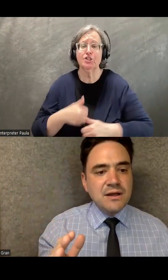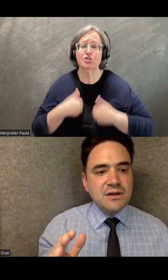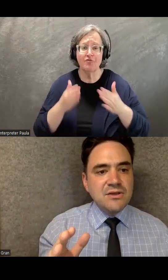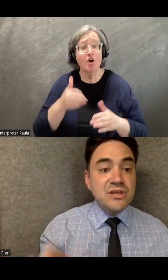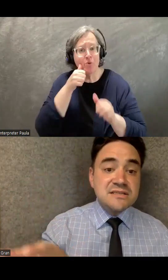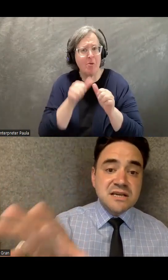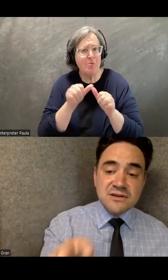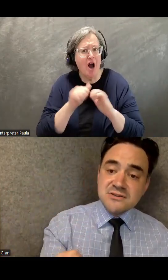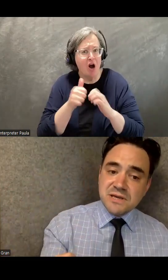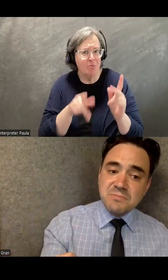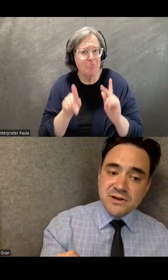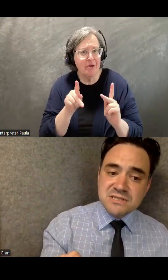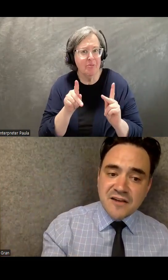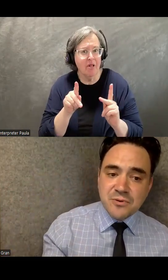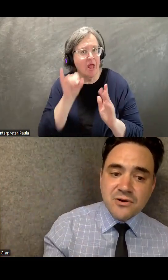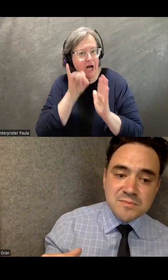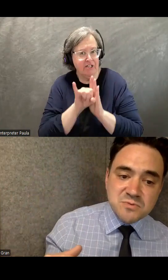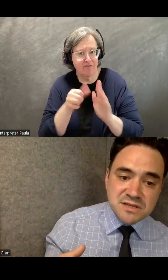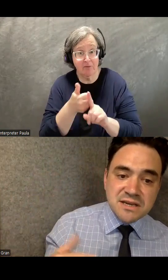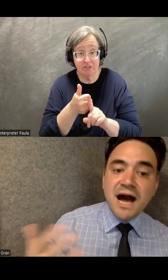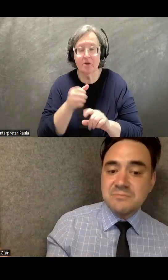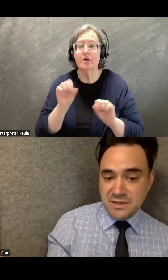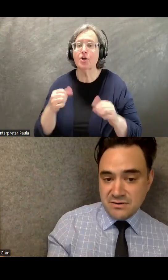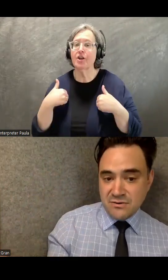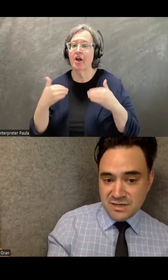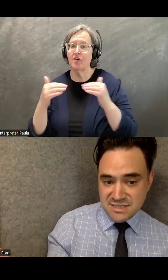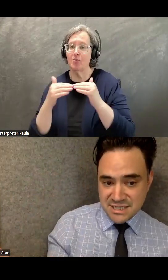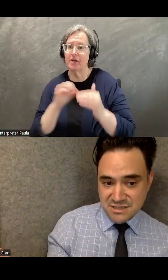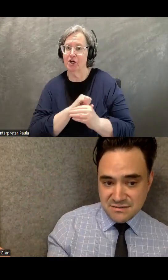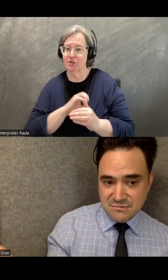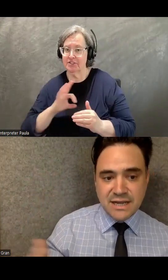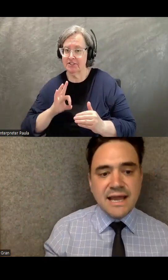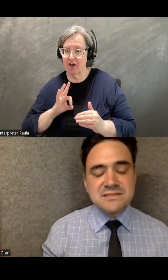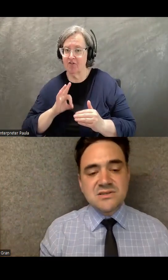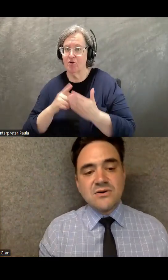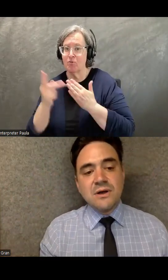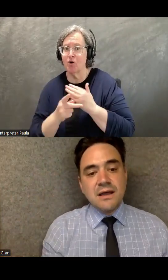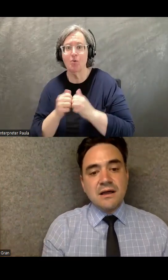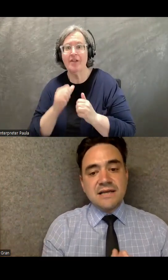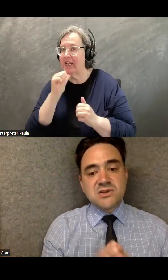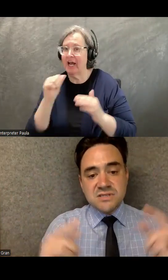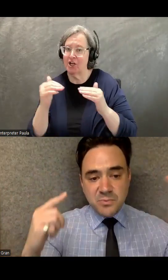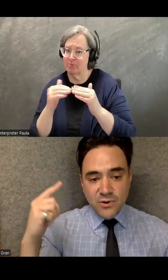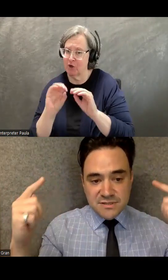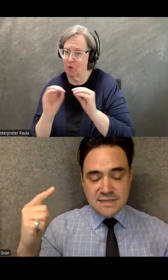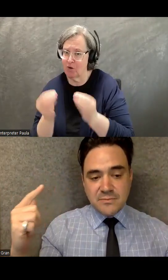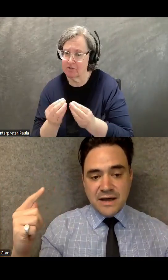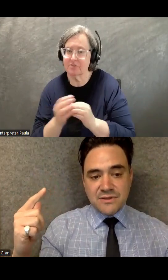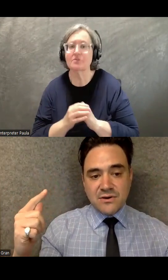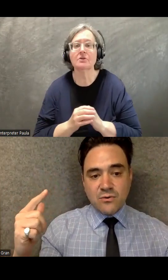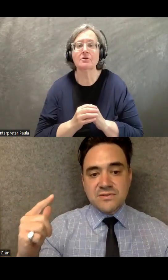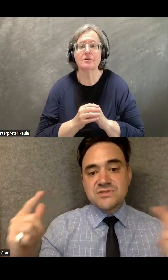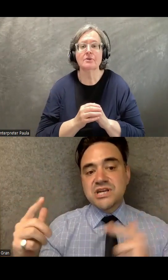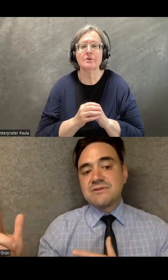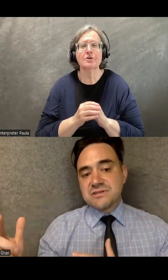Now, these can also be peer staff programs with a non-peer organization, right? And so it's always important to think about,